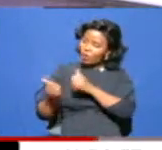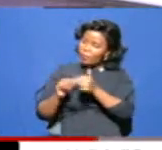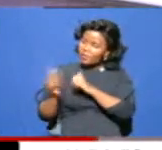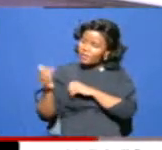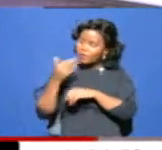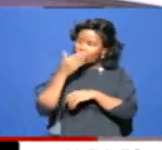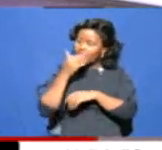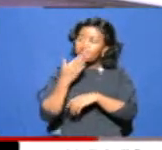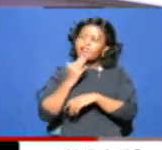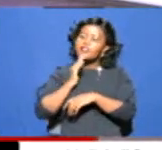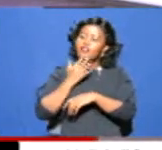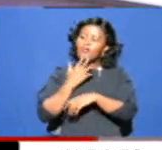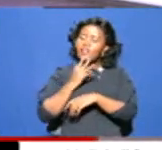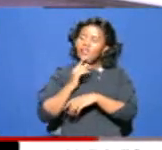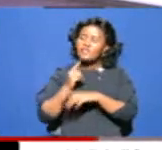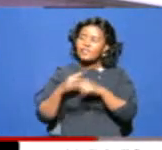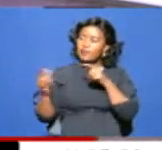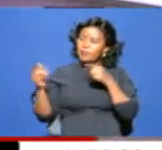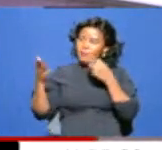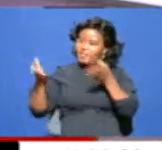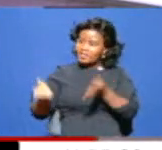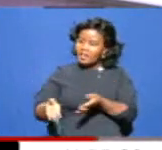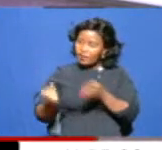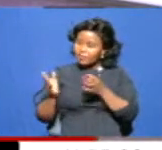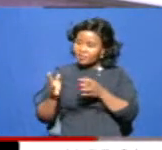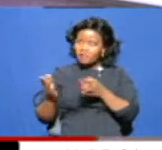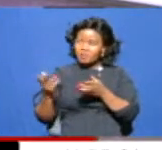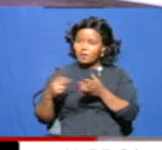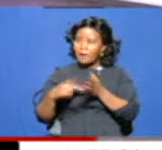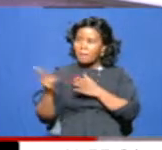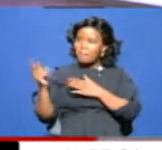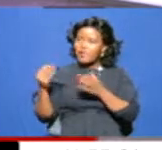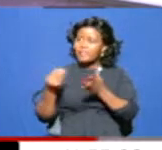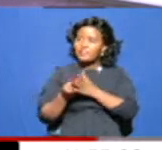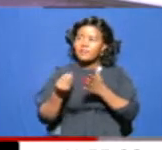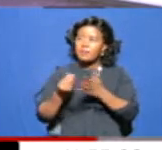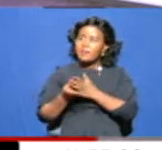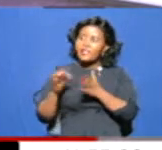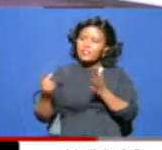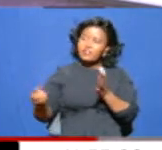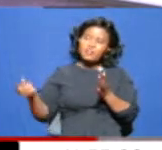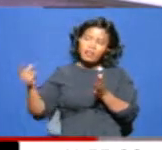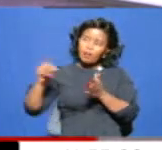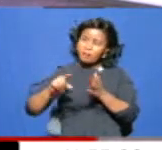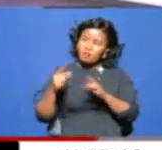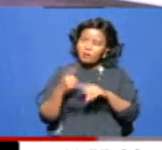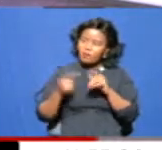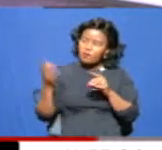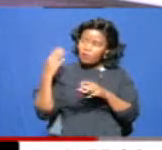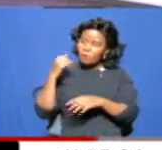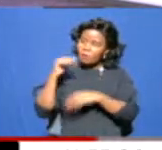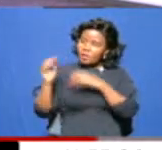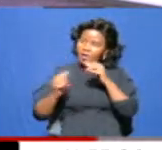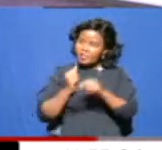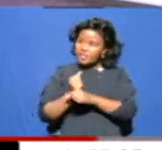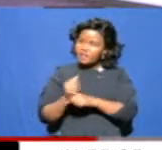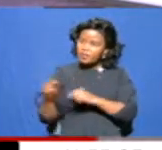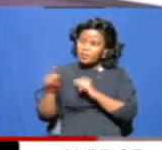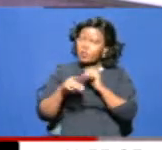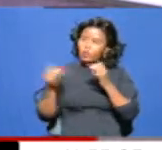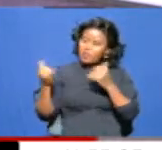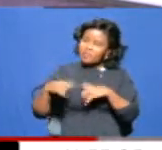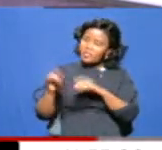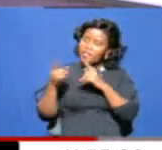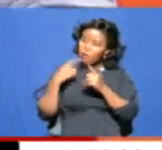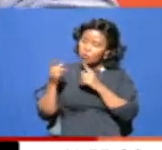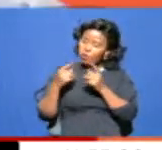the stakes are higher this time. Of course, the prize money is going to double up mm-hmm. from last year. We're still trying to talk to a few partners here and there mm-hmm.